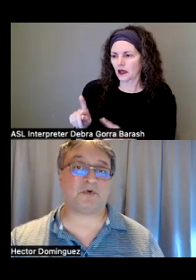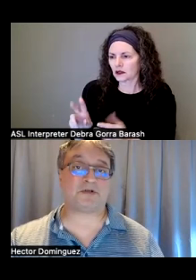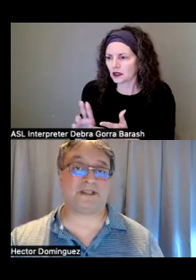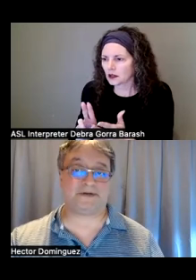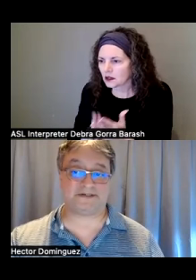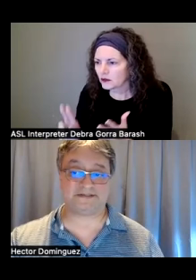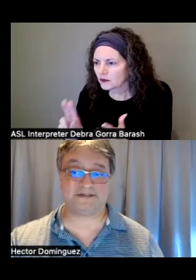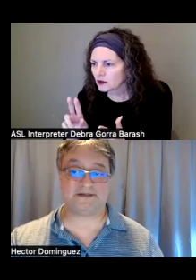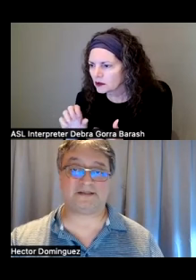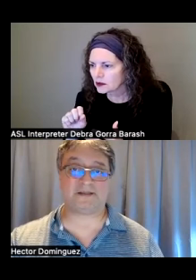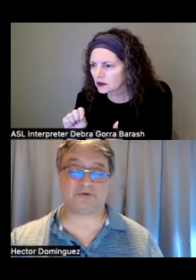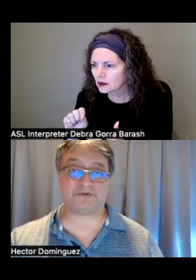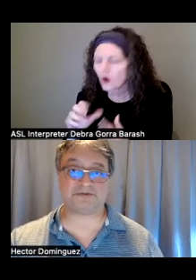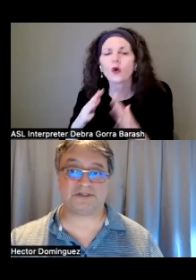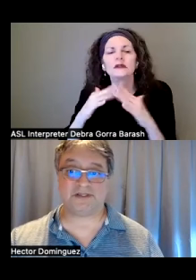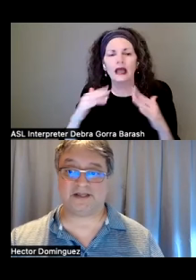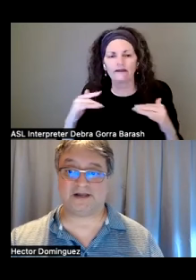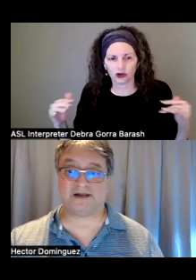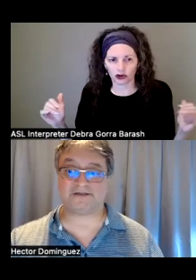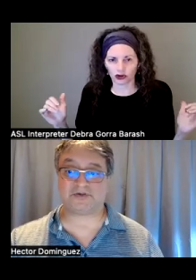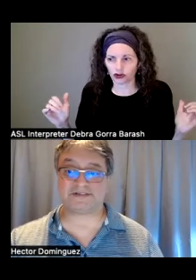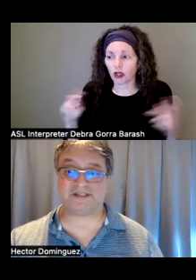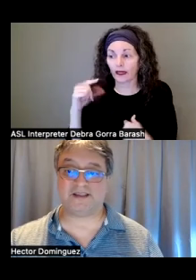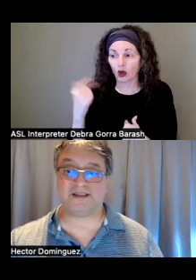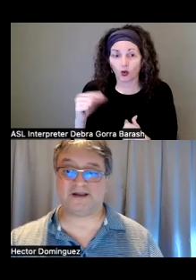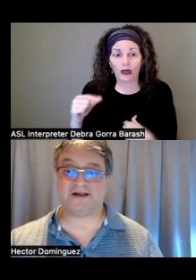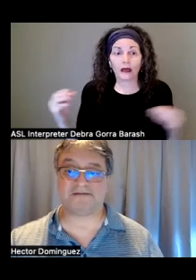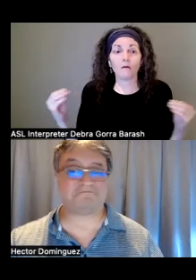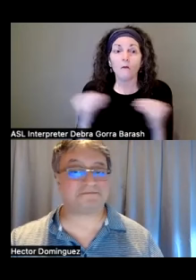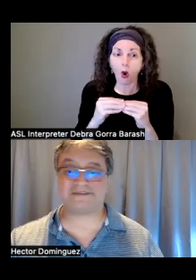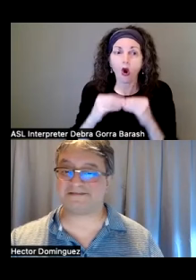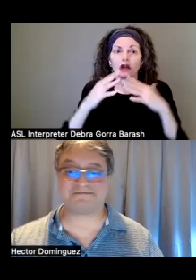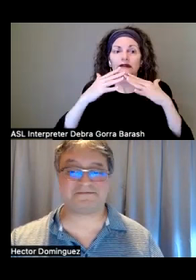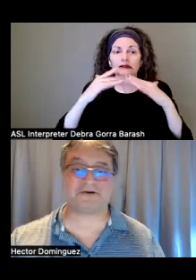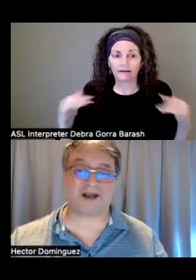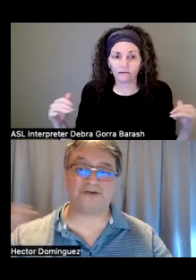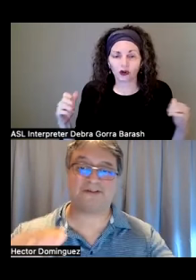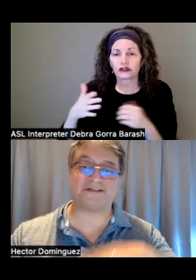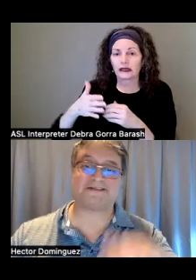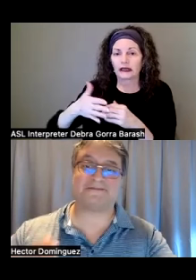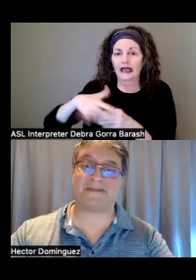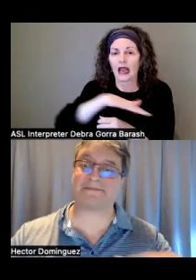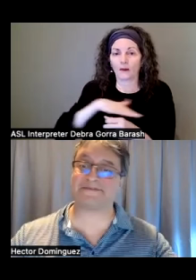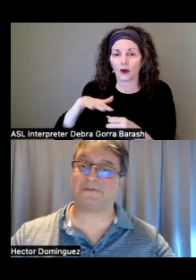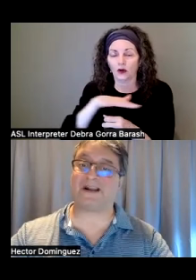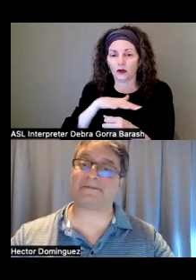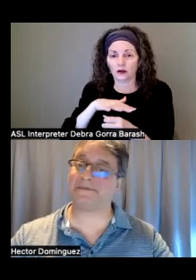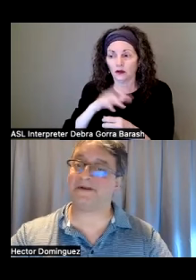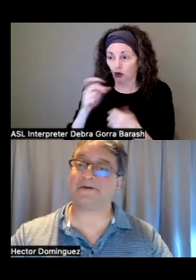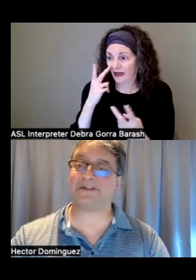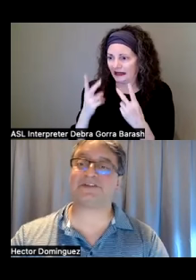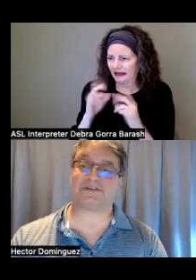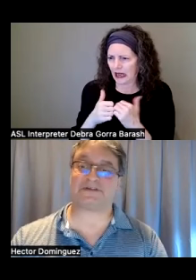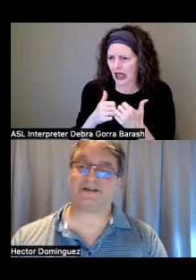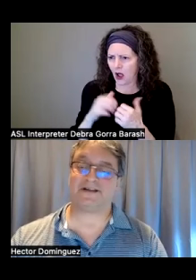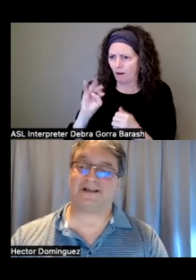the more diverse the neighborhoods. You can see, how these maps overlap